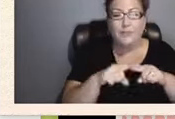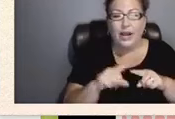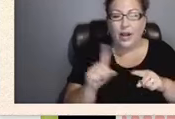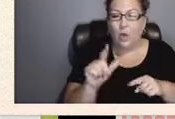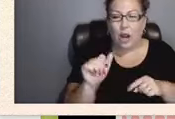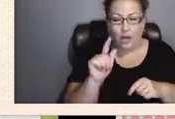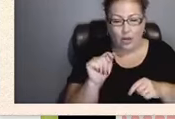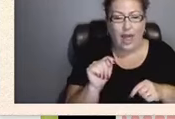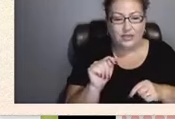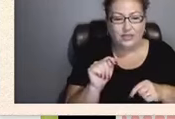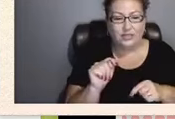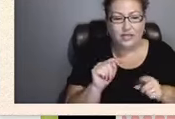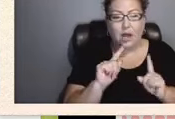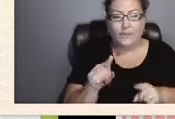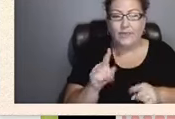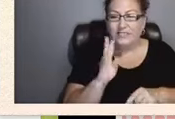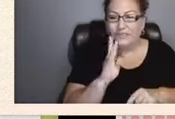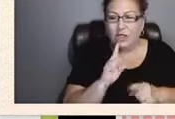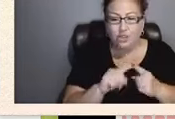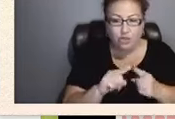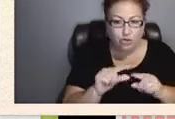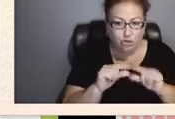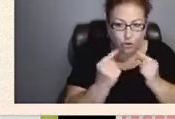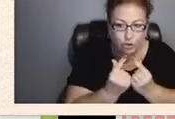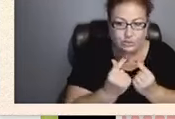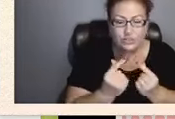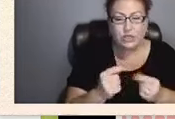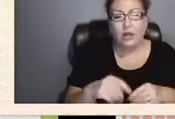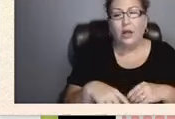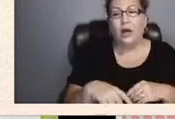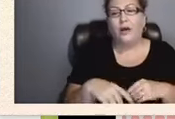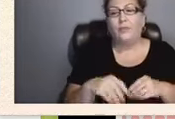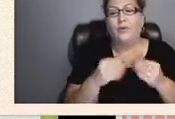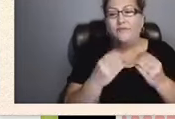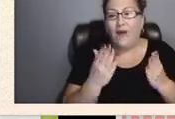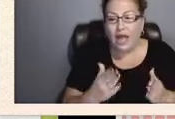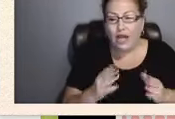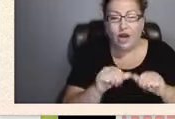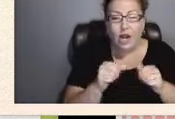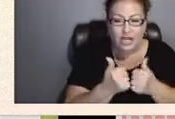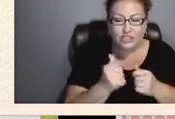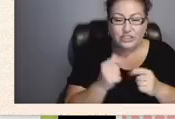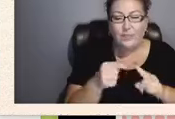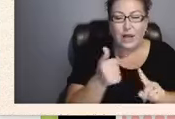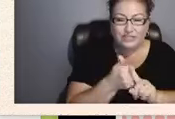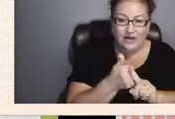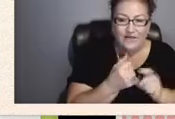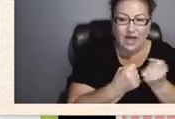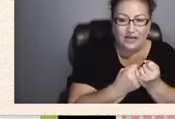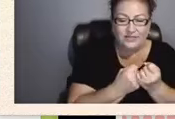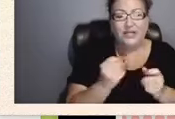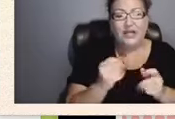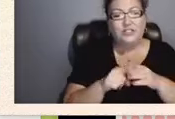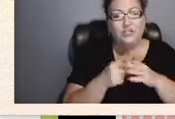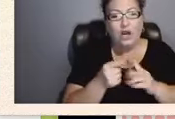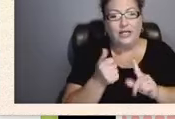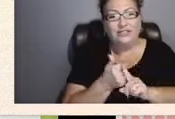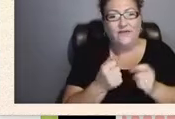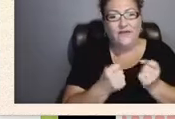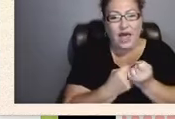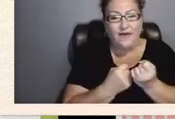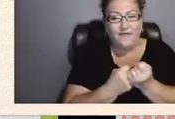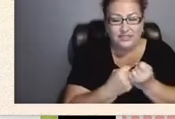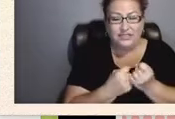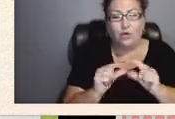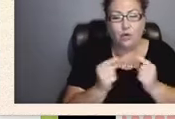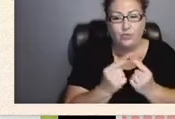come speak to groups, provider agencies about self-advocacy and starting self-advocacy groups. So Florida Sand definitely wants to be